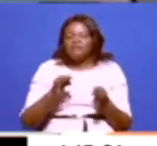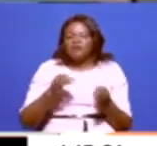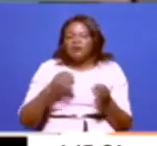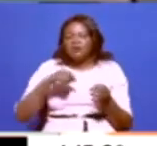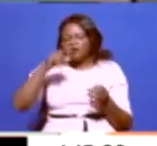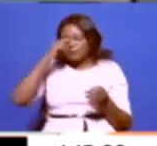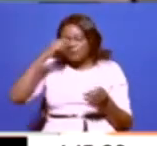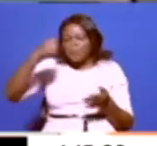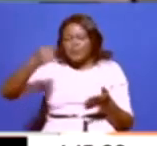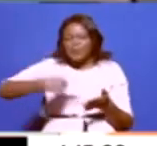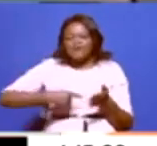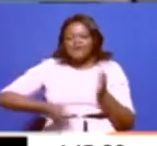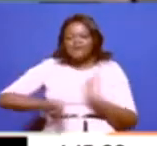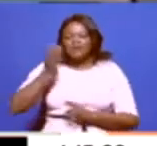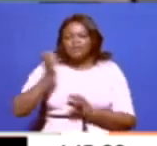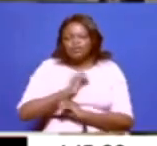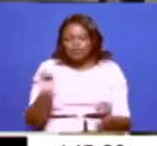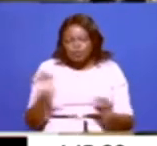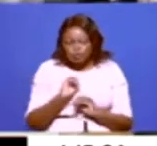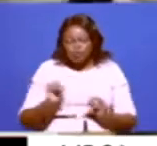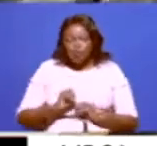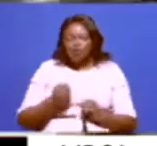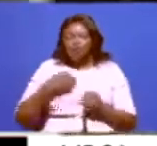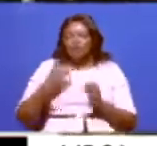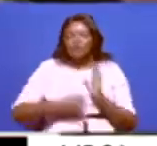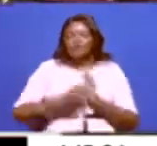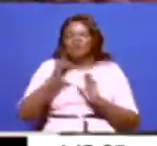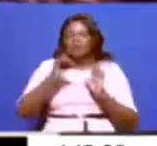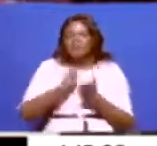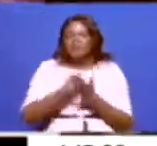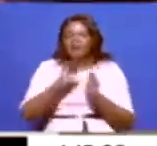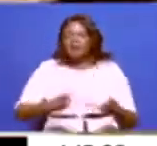not compensated on time.